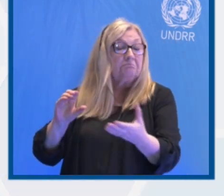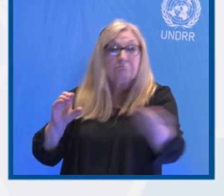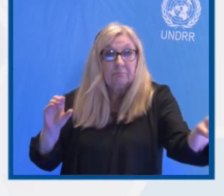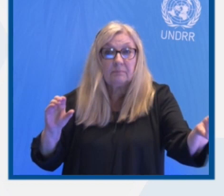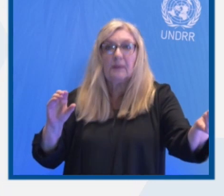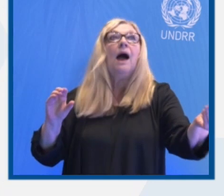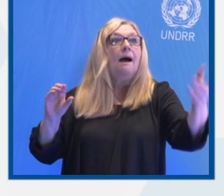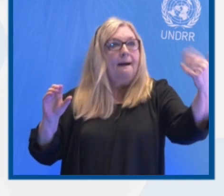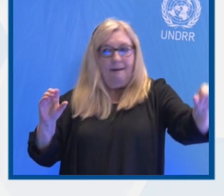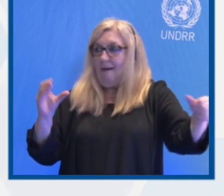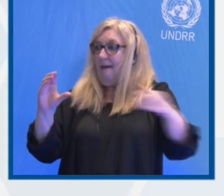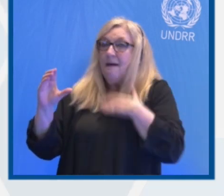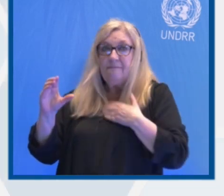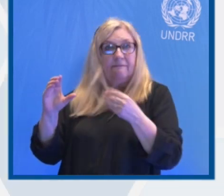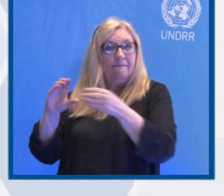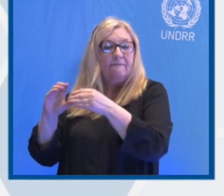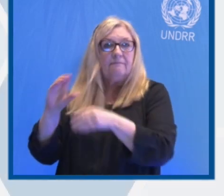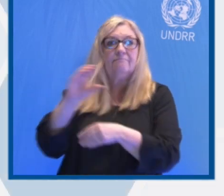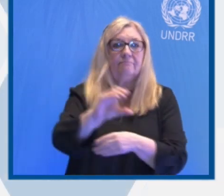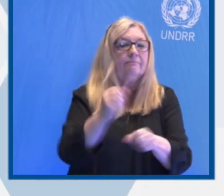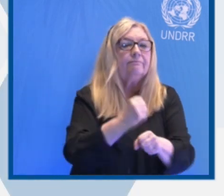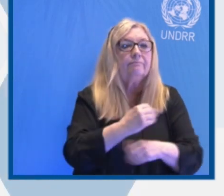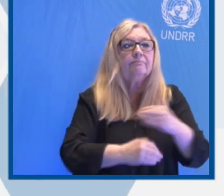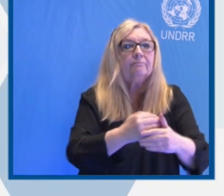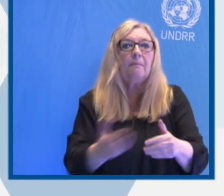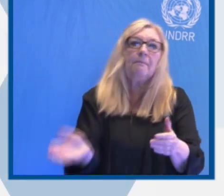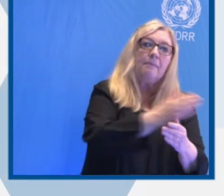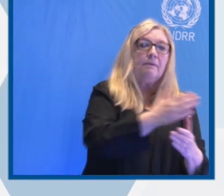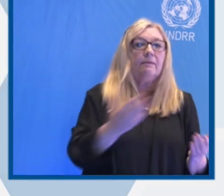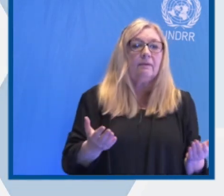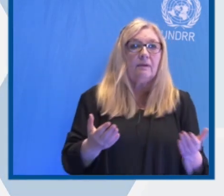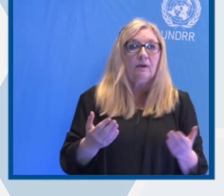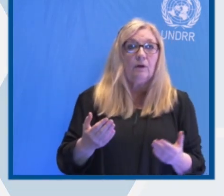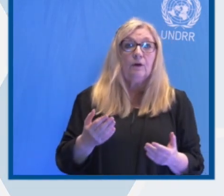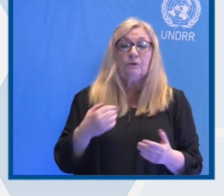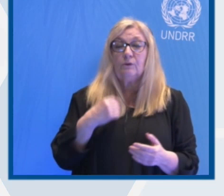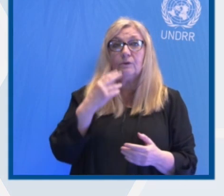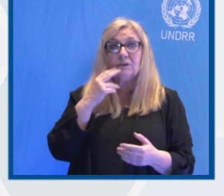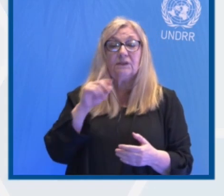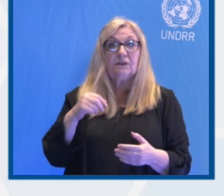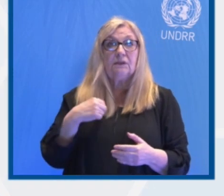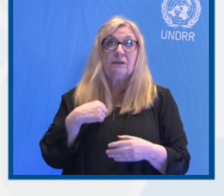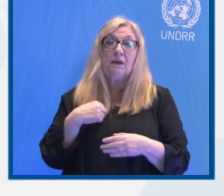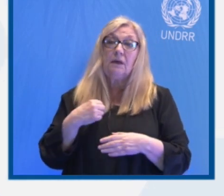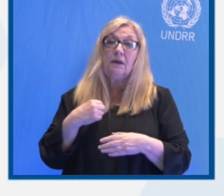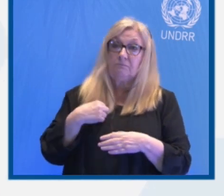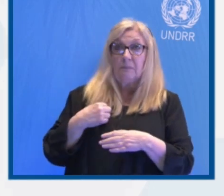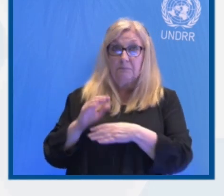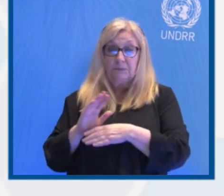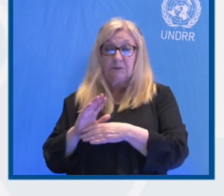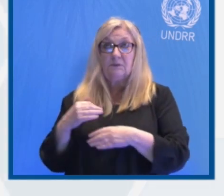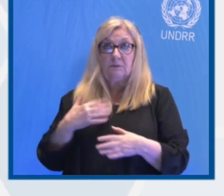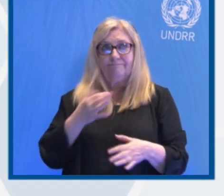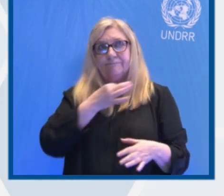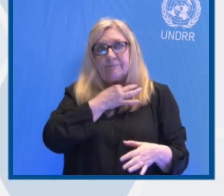actually creates a significant risk for the industry, and one that you might not expect.